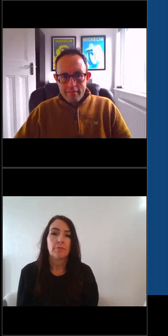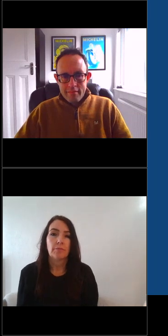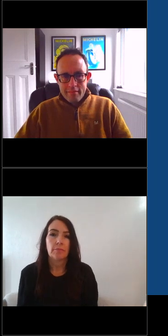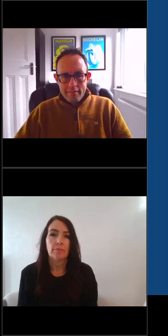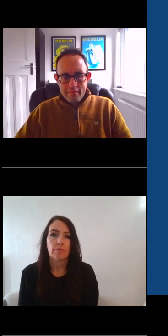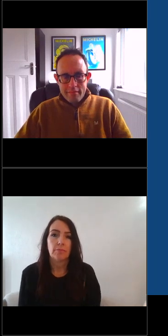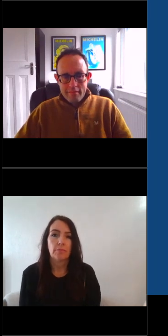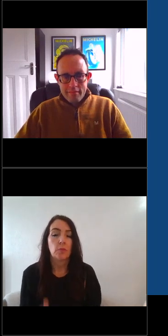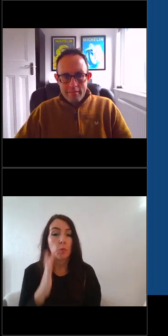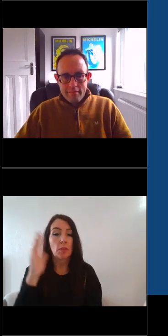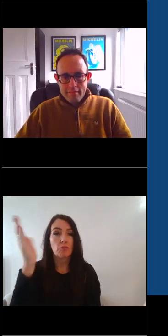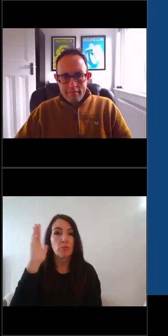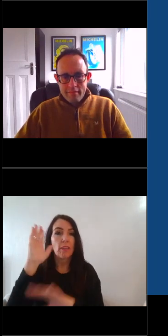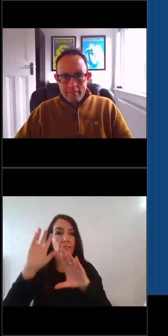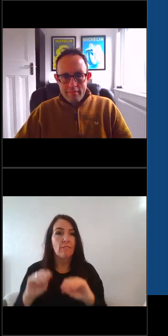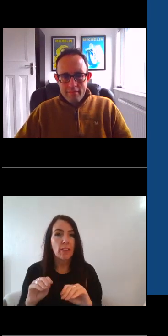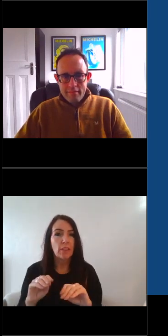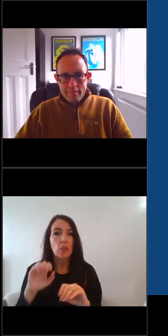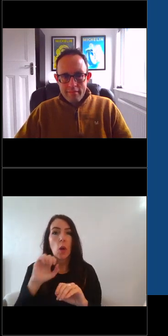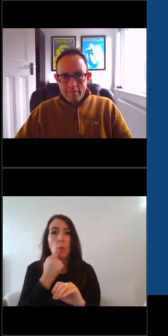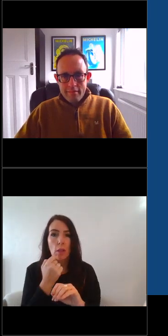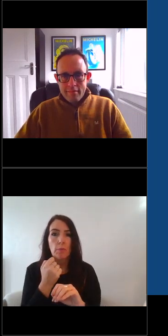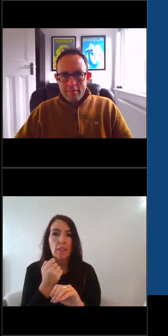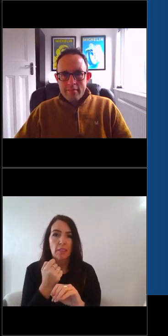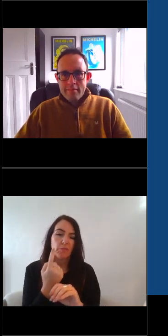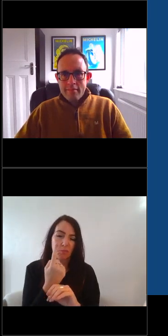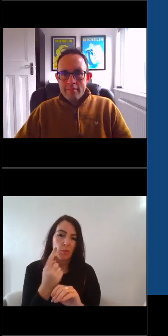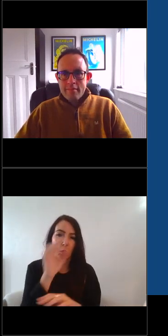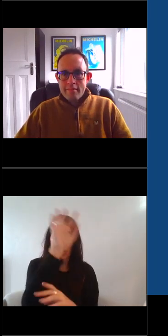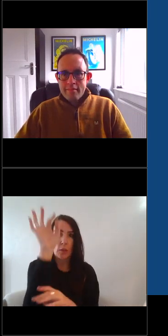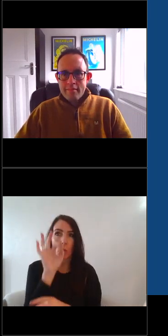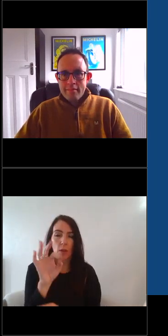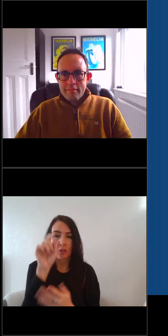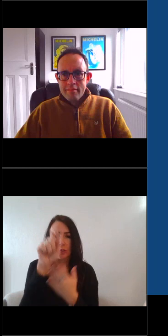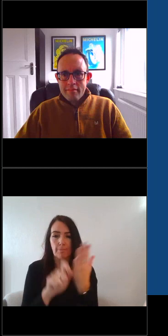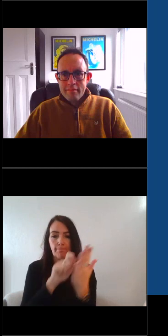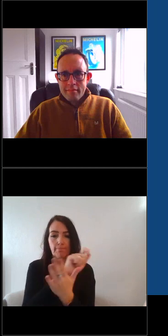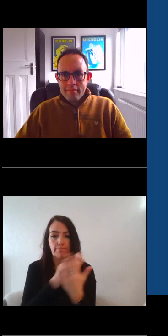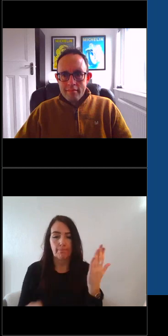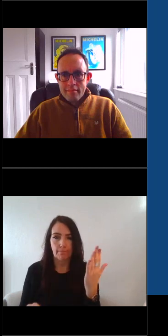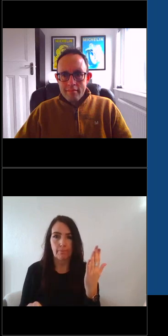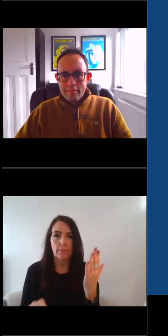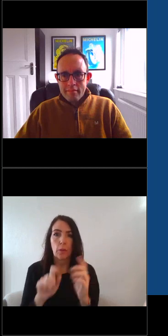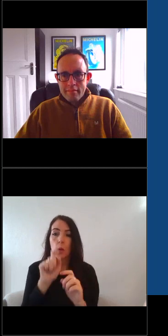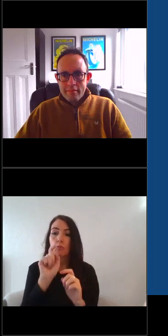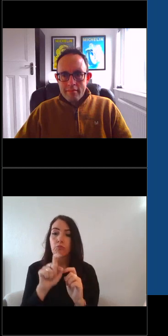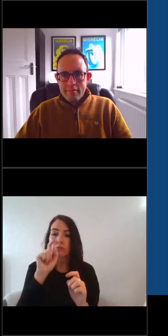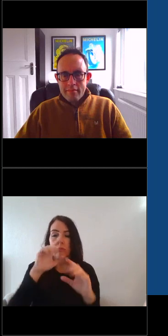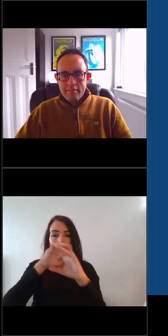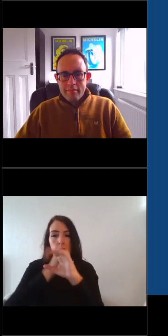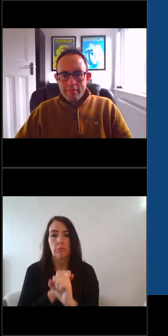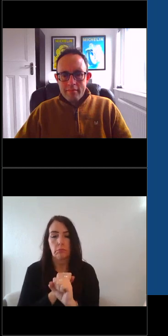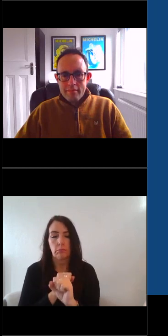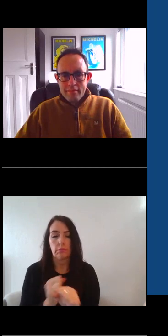there will be one short poll question that will appear on your screen, and your responses will remain completely